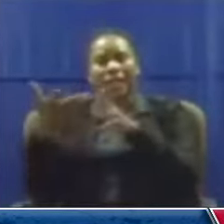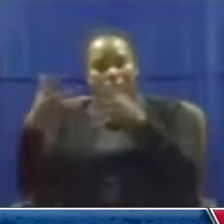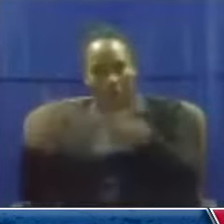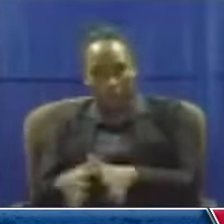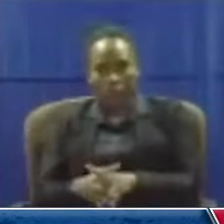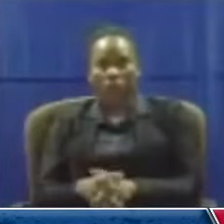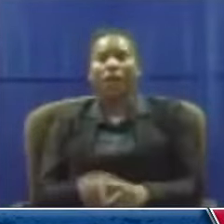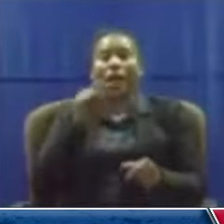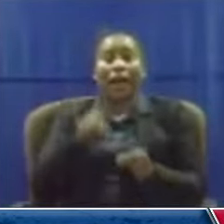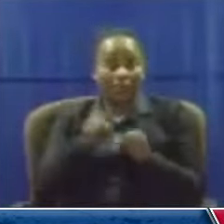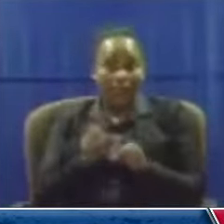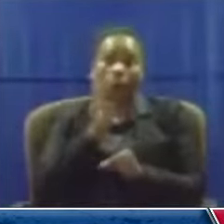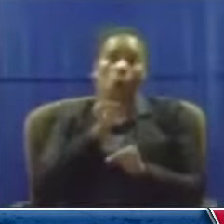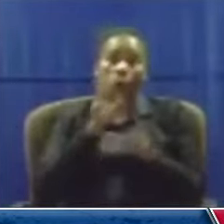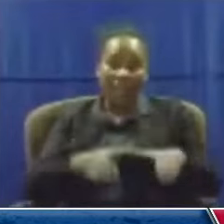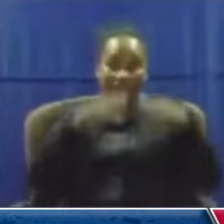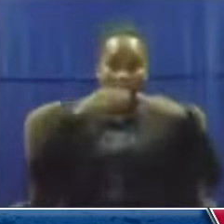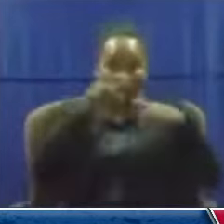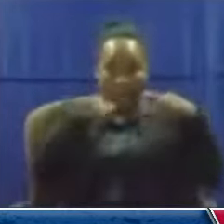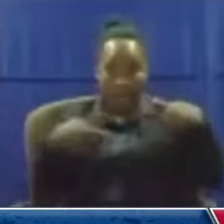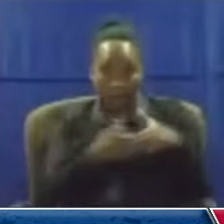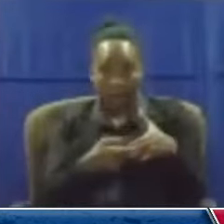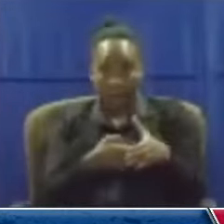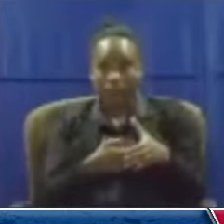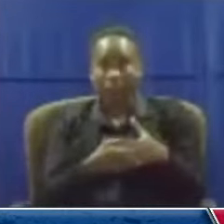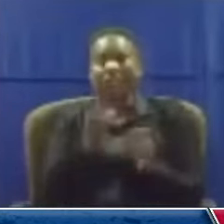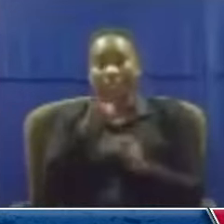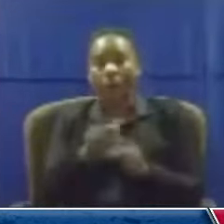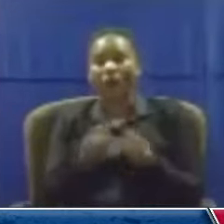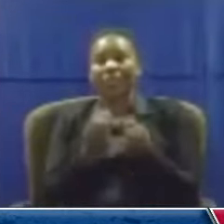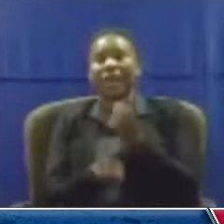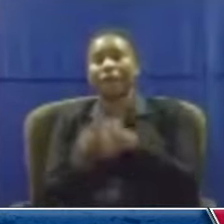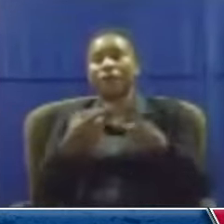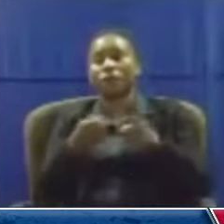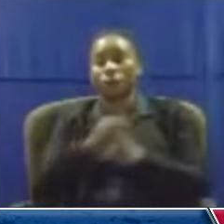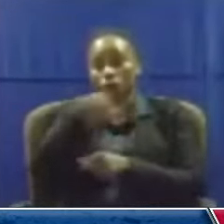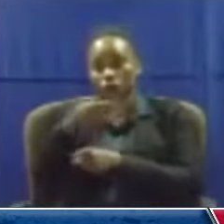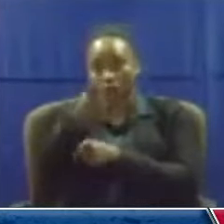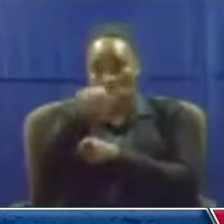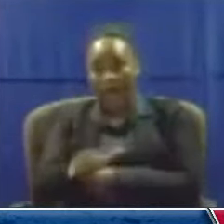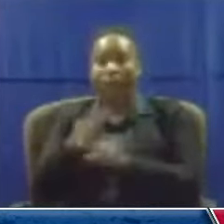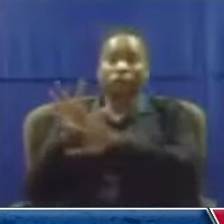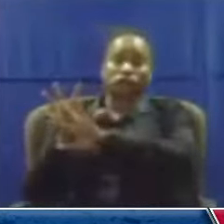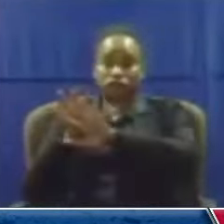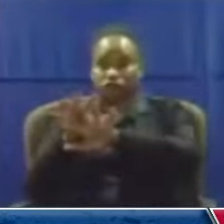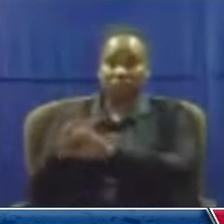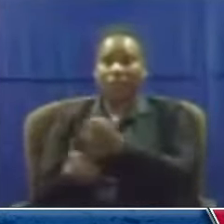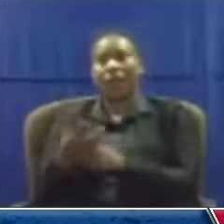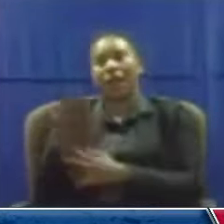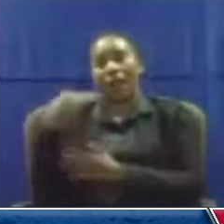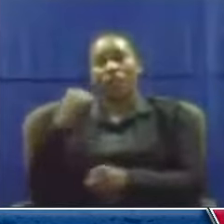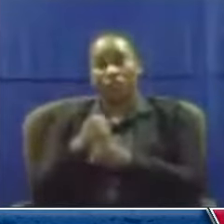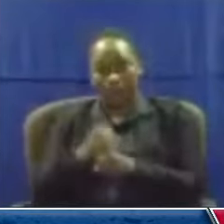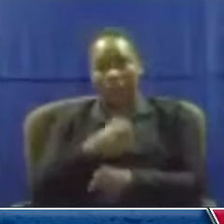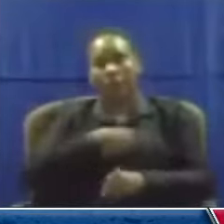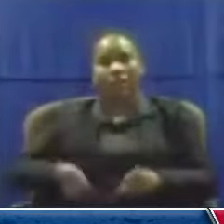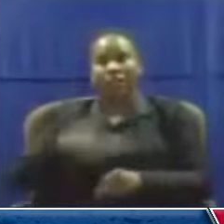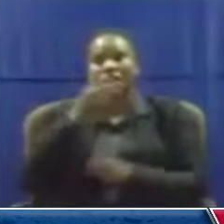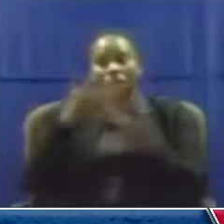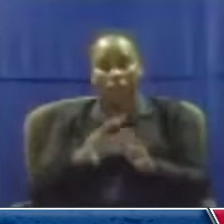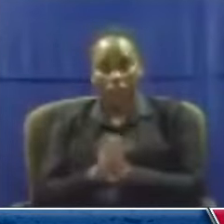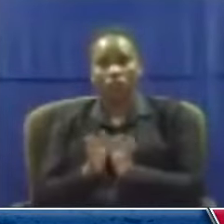filling depot. We dare not let this become a deadly repeat of the July riots last year. Mr. President, you said in your address, and I